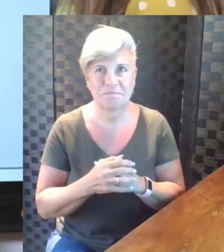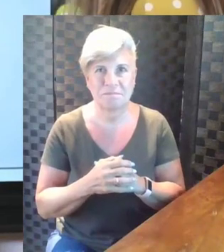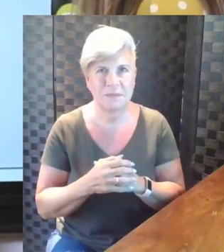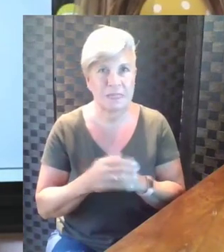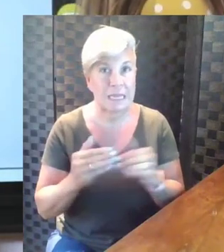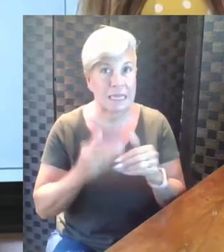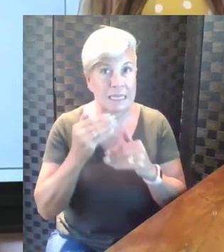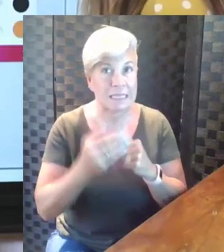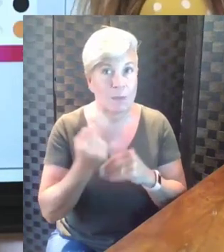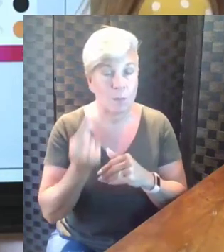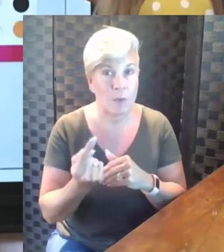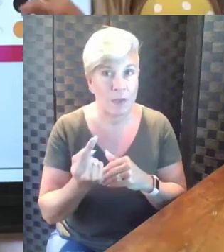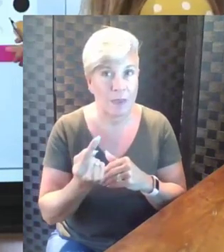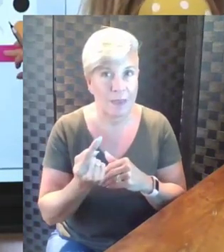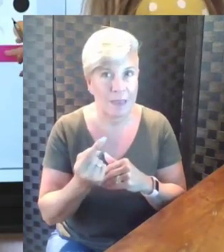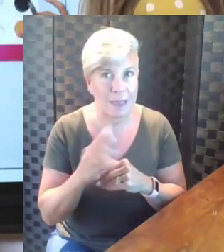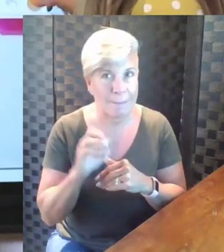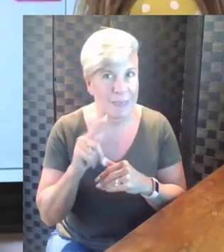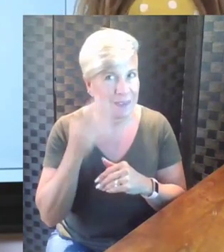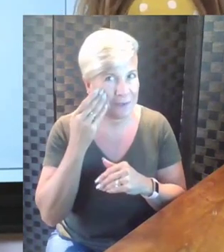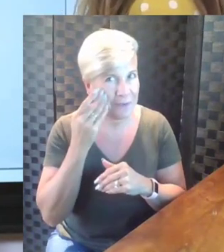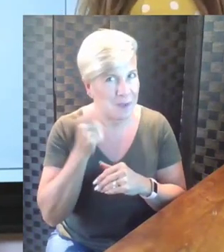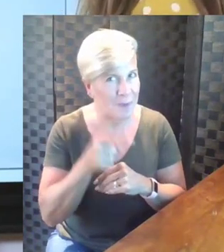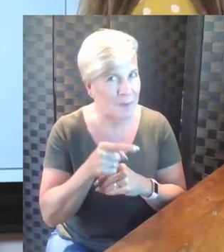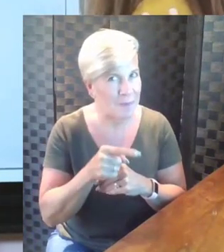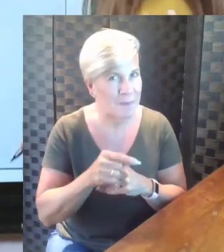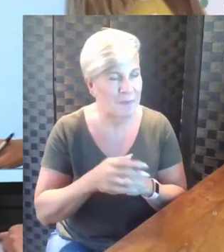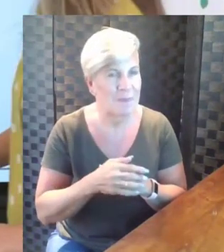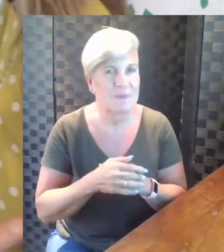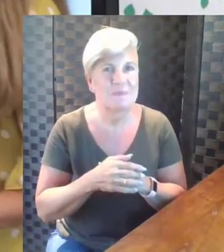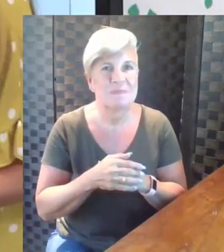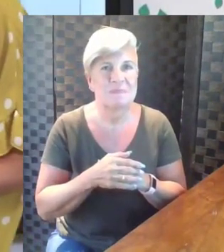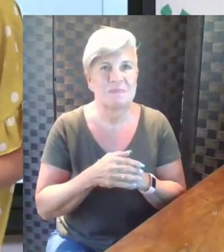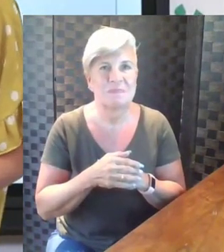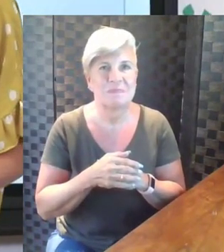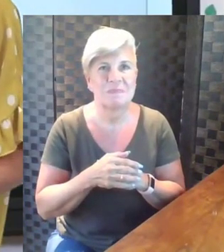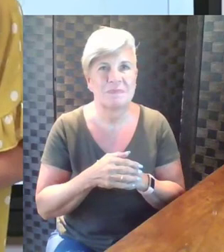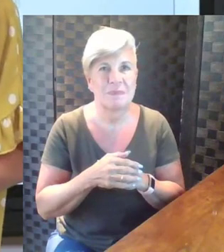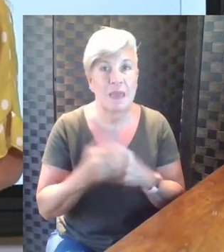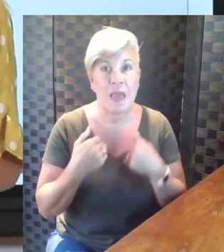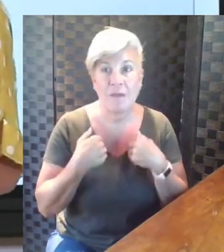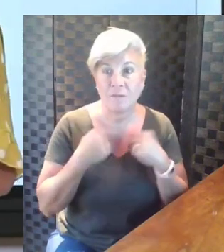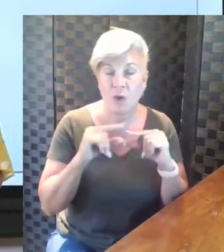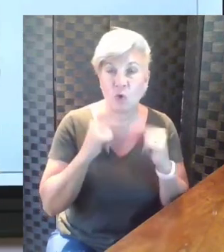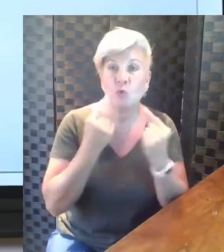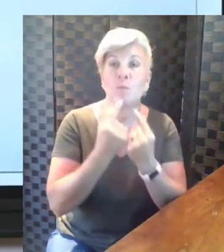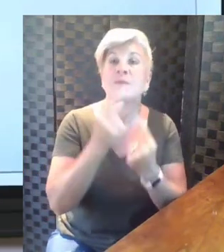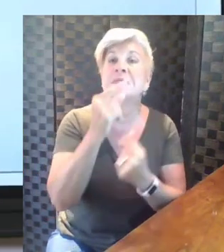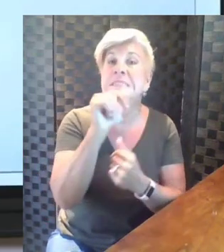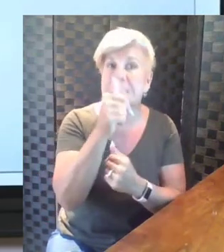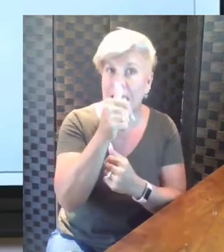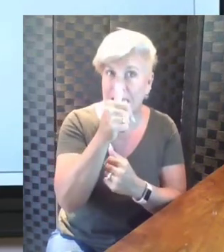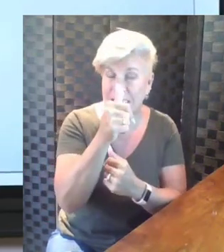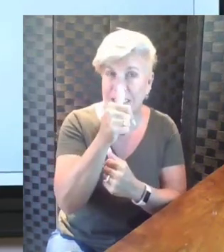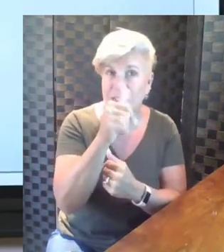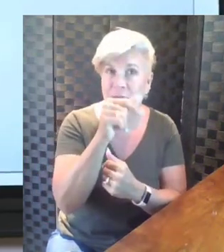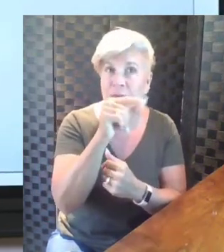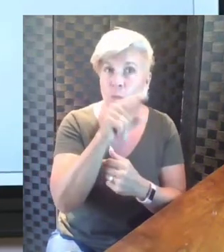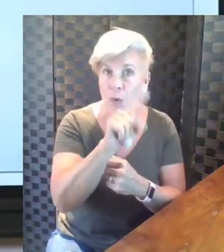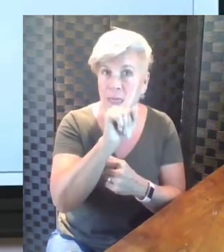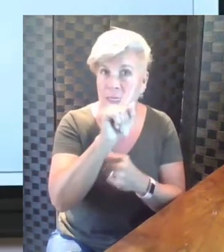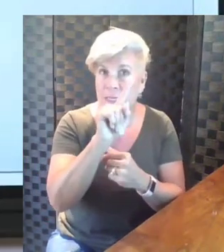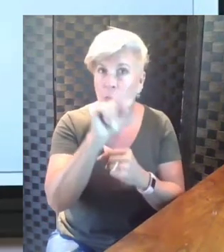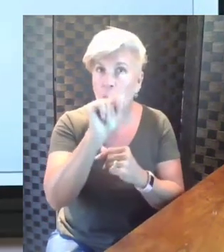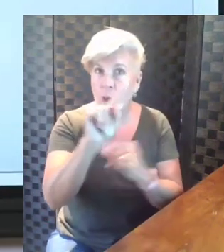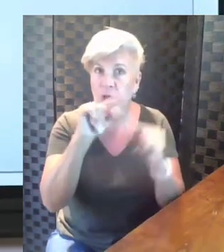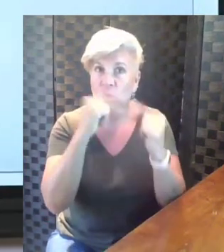Let's look at the next one. I bet you already know what number this is, but let's see how we build it. We have a group of 10. So here's our 10.